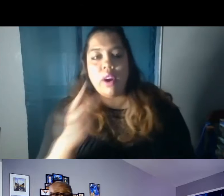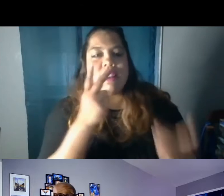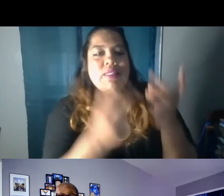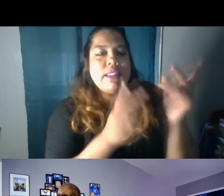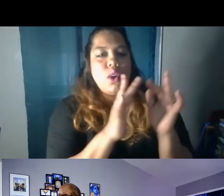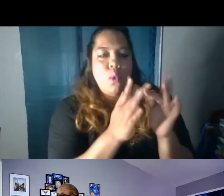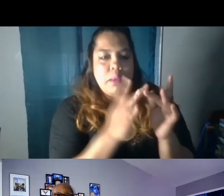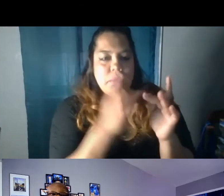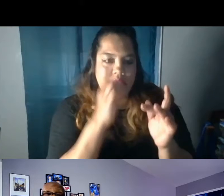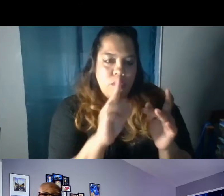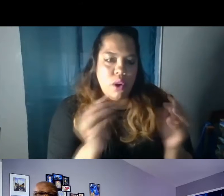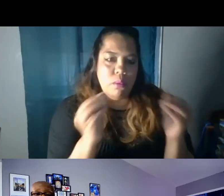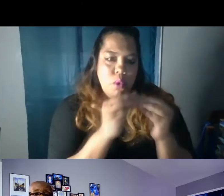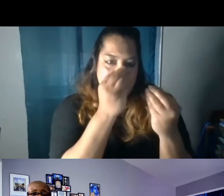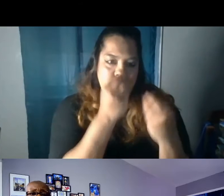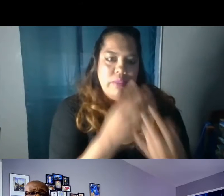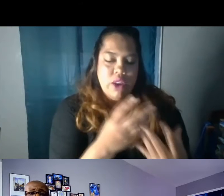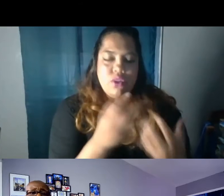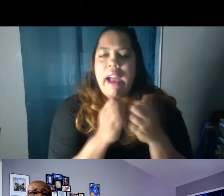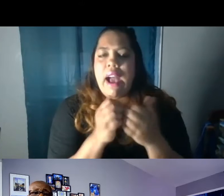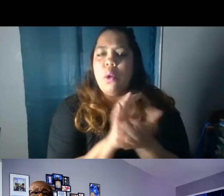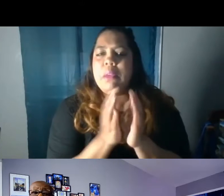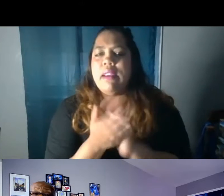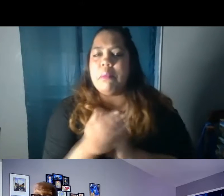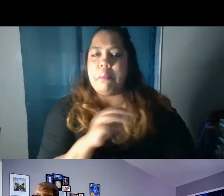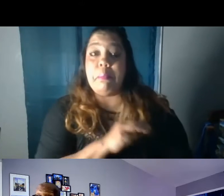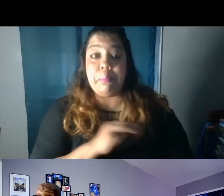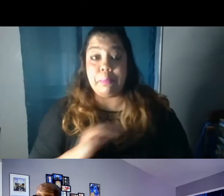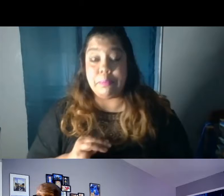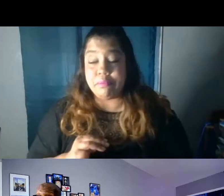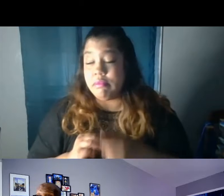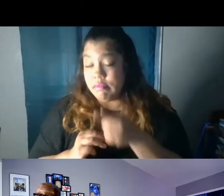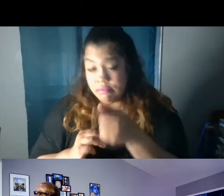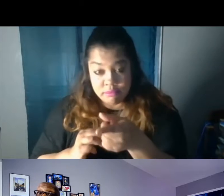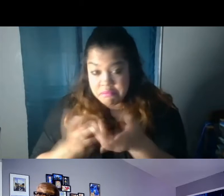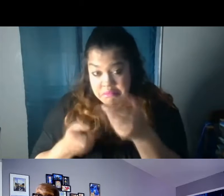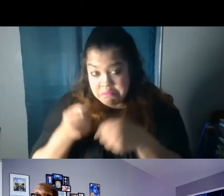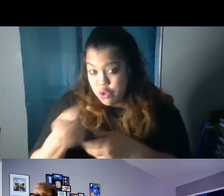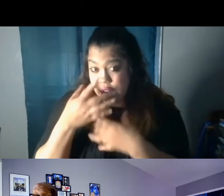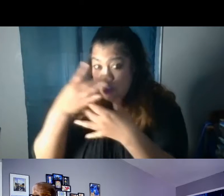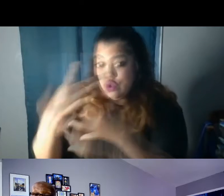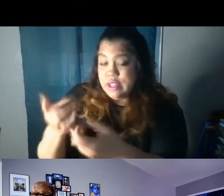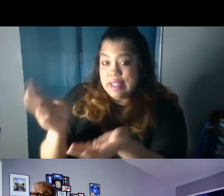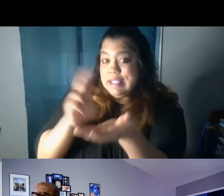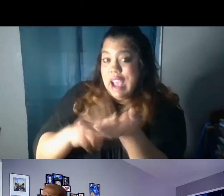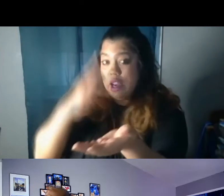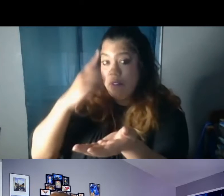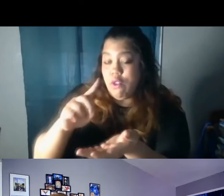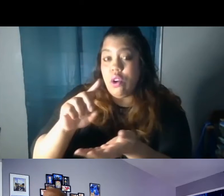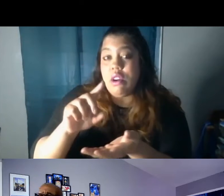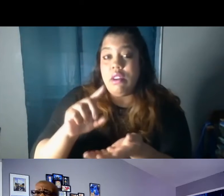Sign up for the CSLGB newsletter, the YouTube channel,